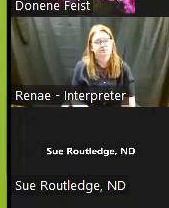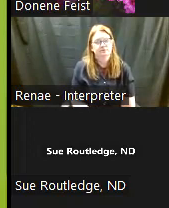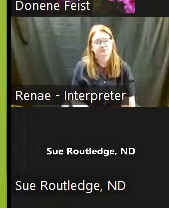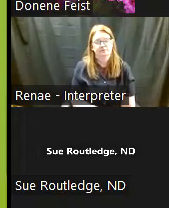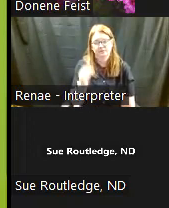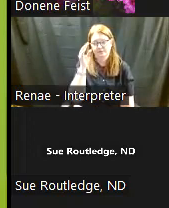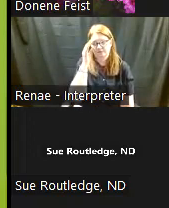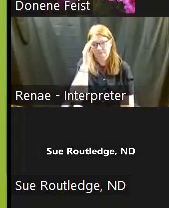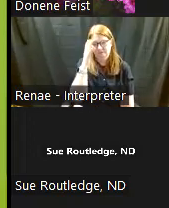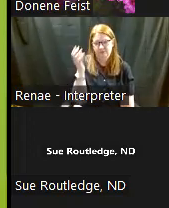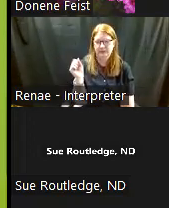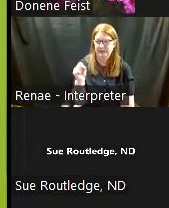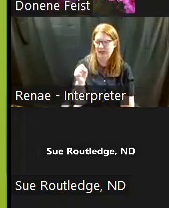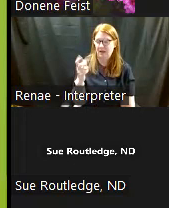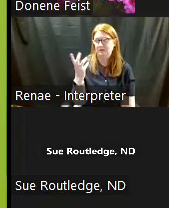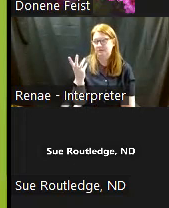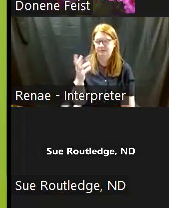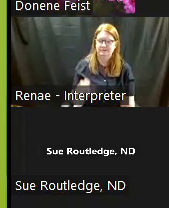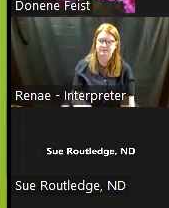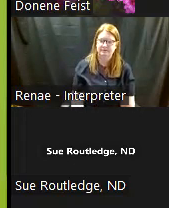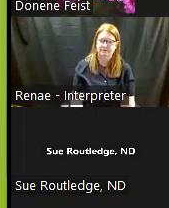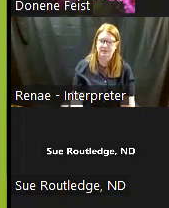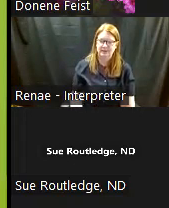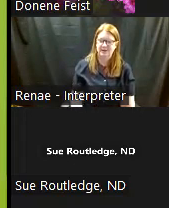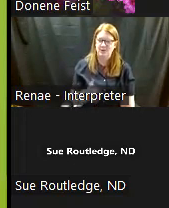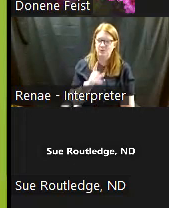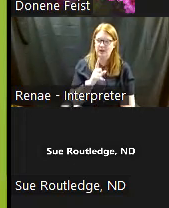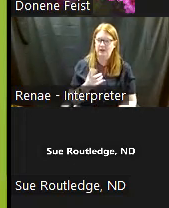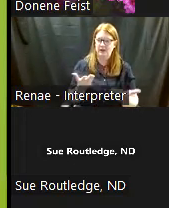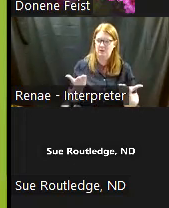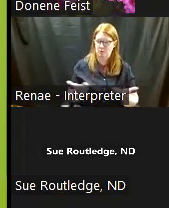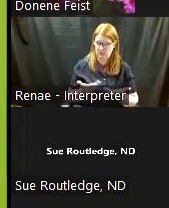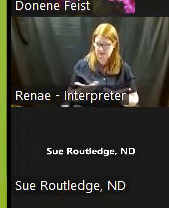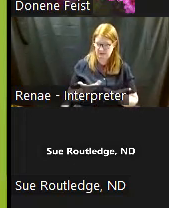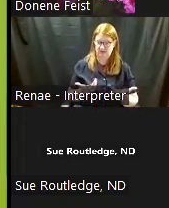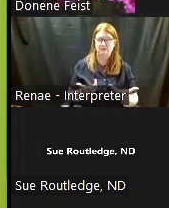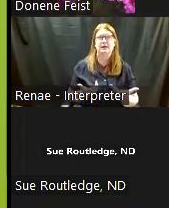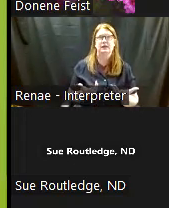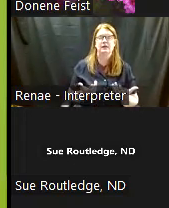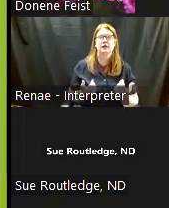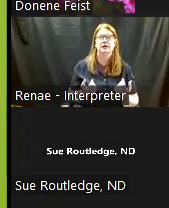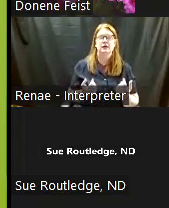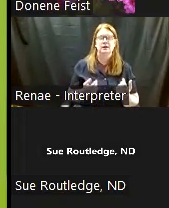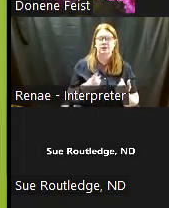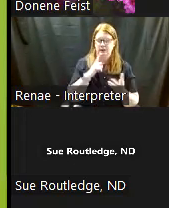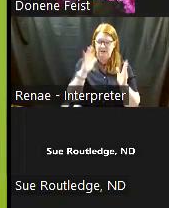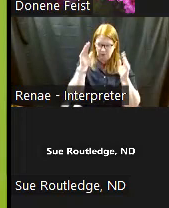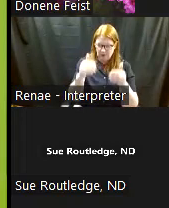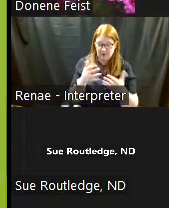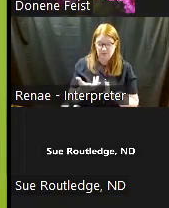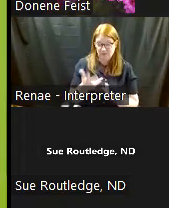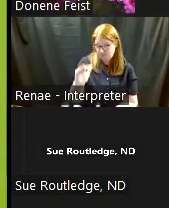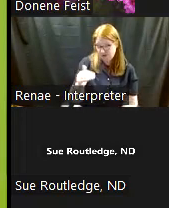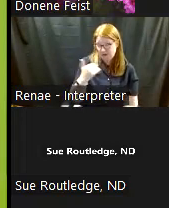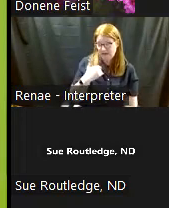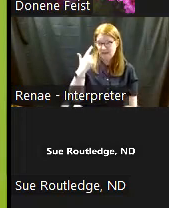I always try to like be just really present in the moment, you know, when I'm saying something like your child has, you know, a hearing